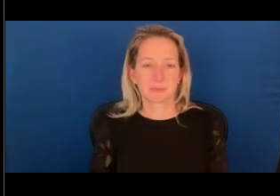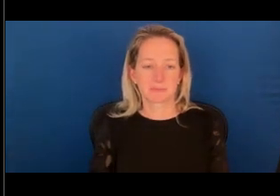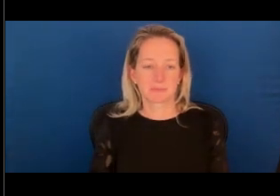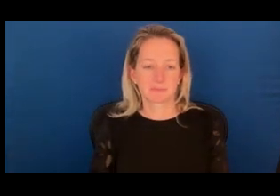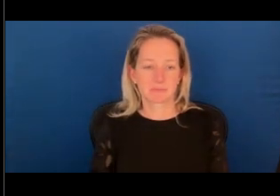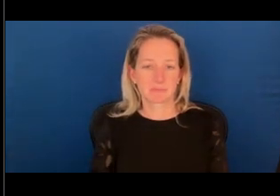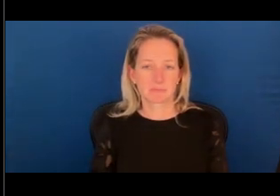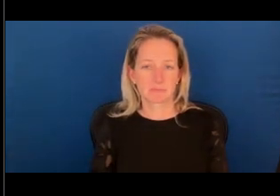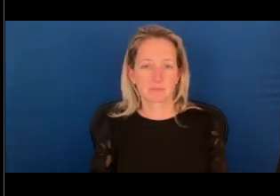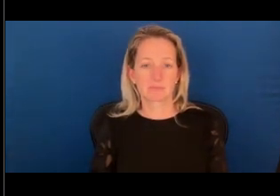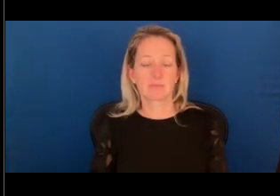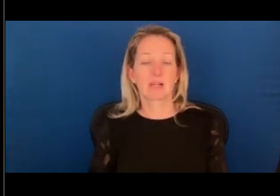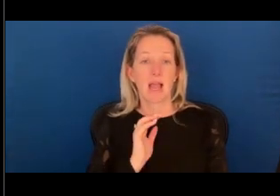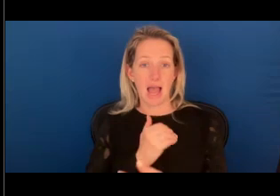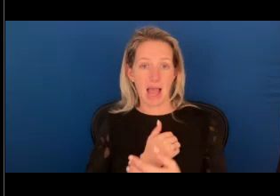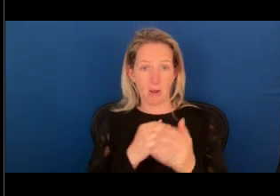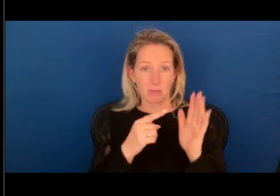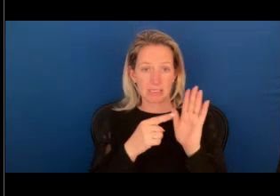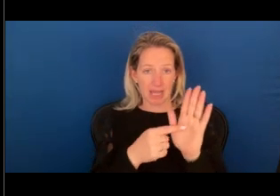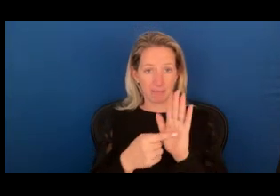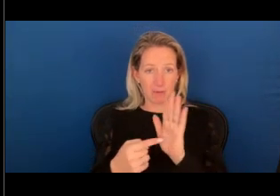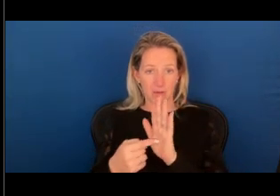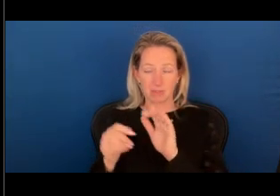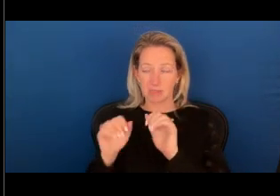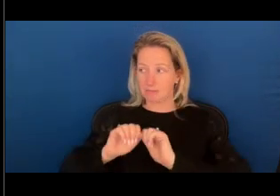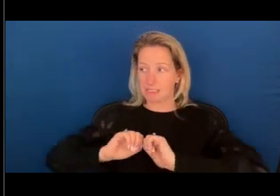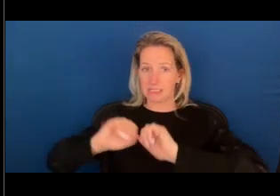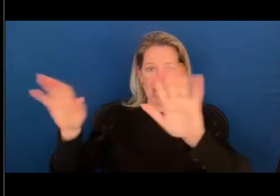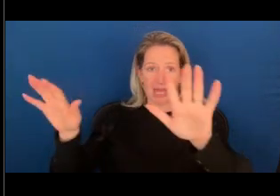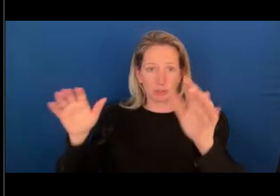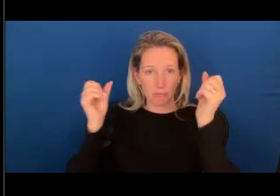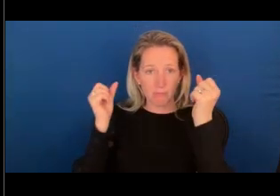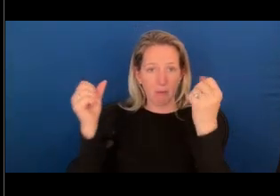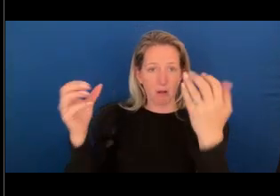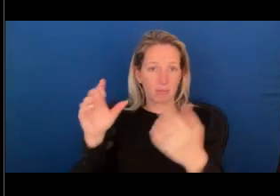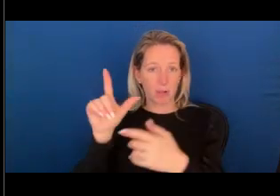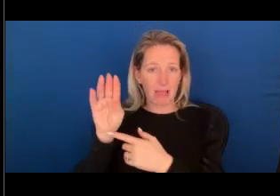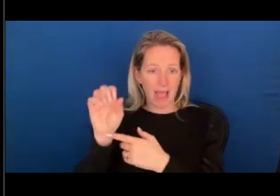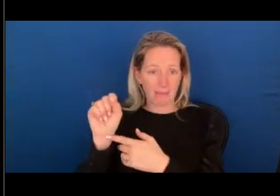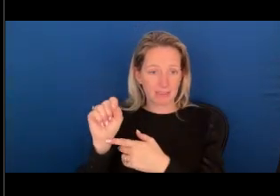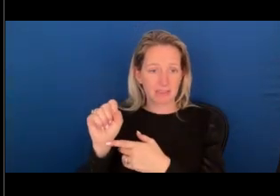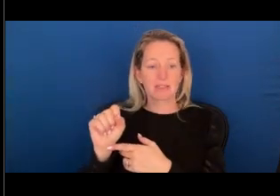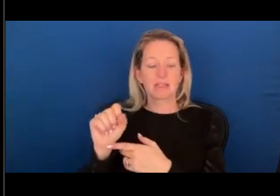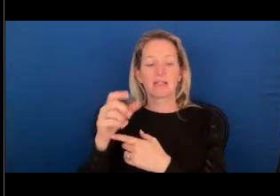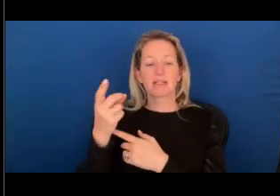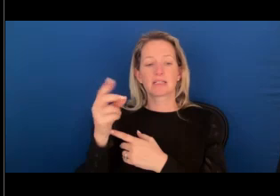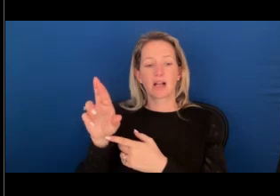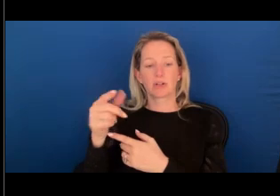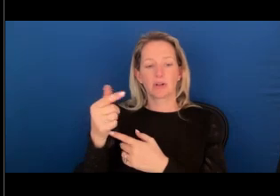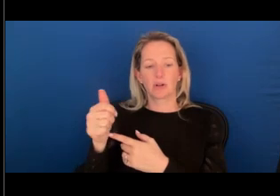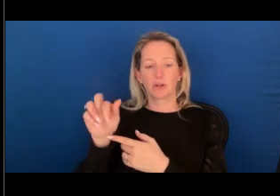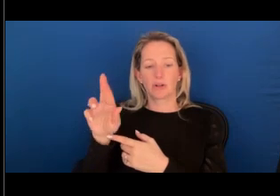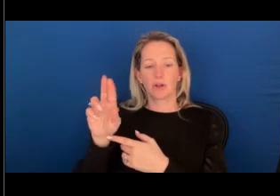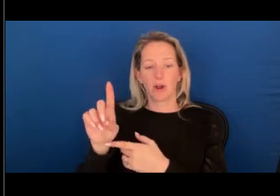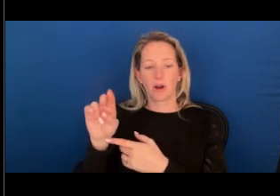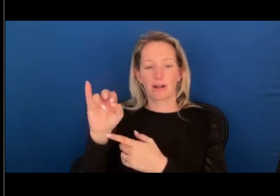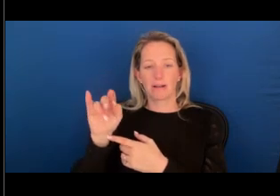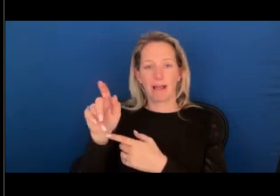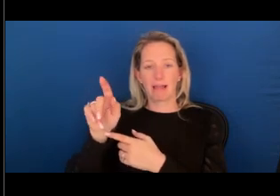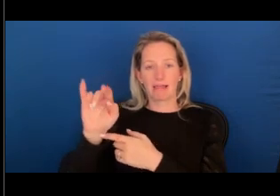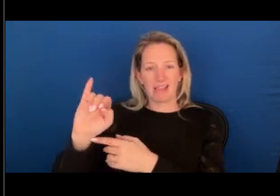Then we'll send our samples to multiple labs, including the analytical lab by Dr. Gardinelli. They are already, again, doing